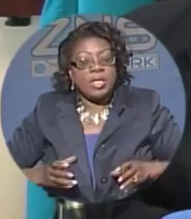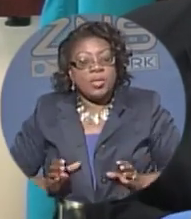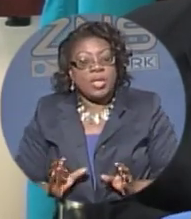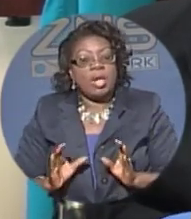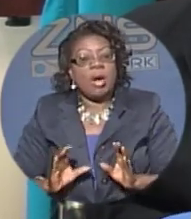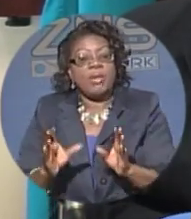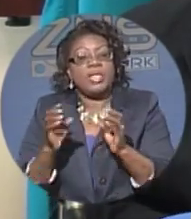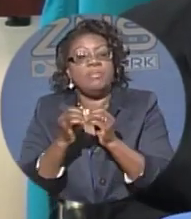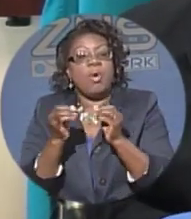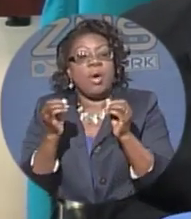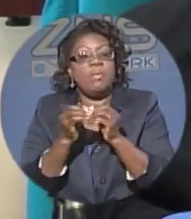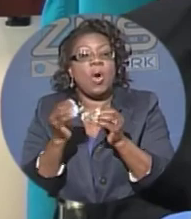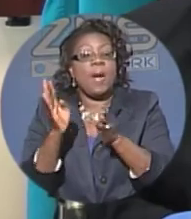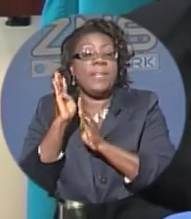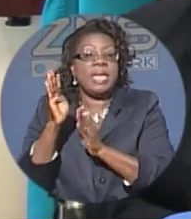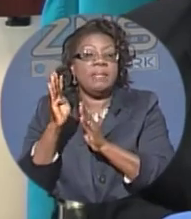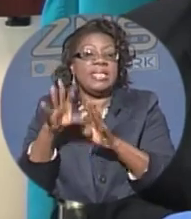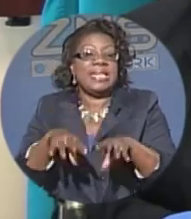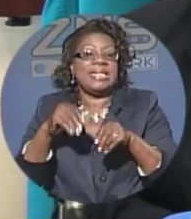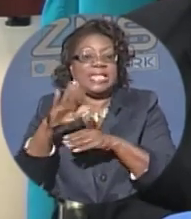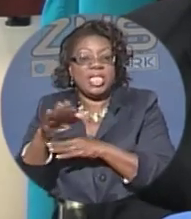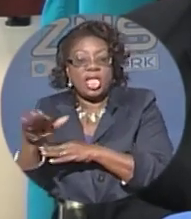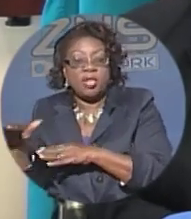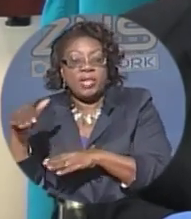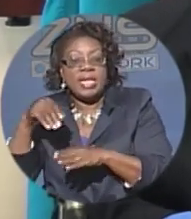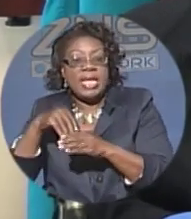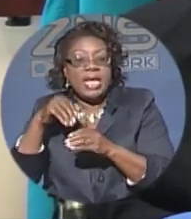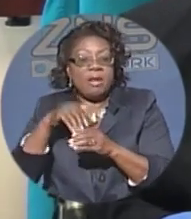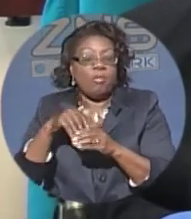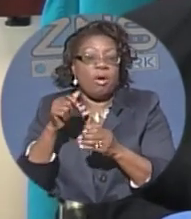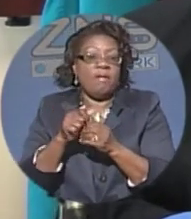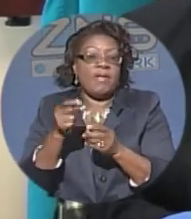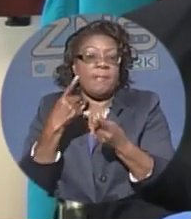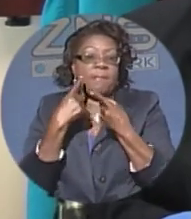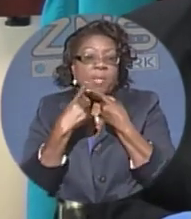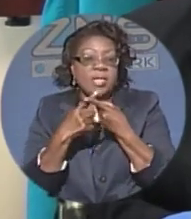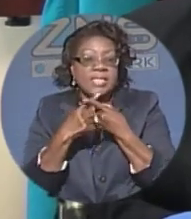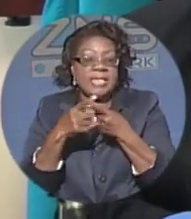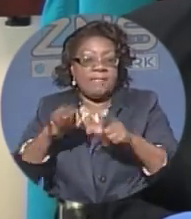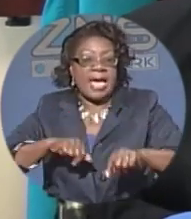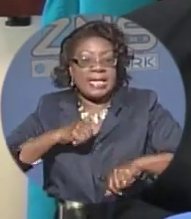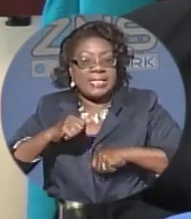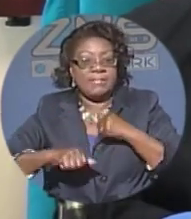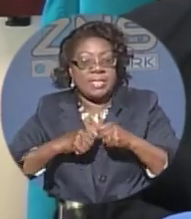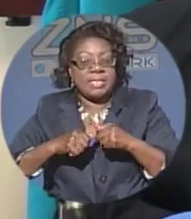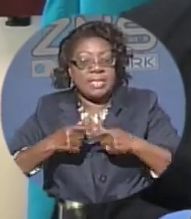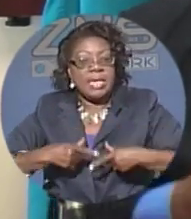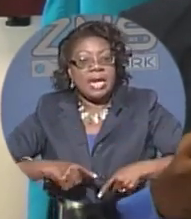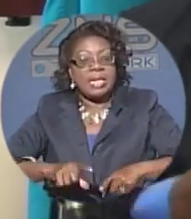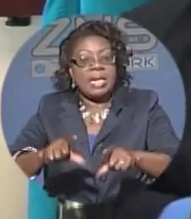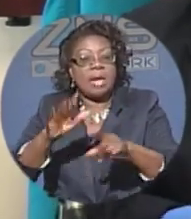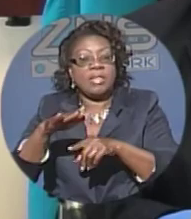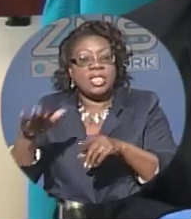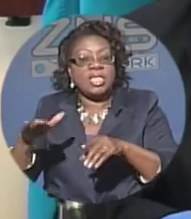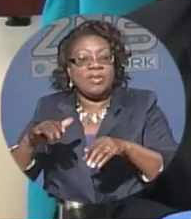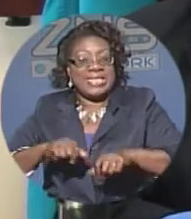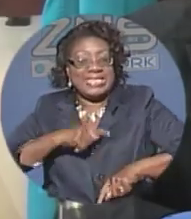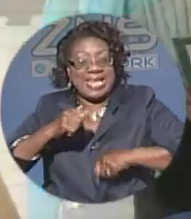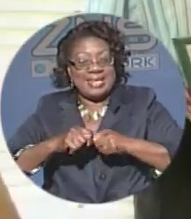more Bahamians to get their children involved in positive activities and allow their kids' talent to